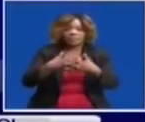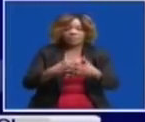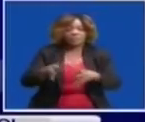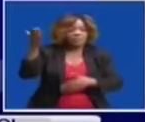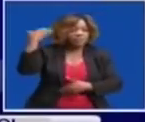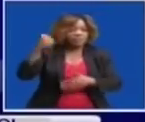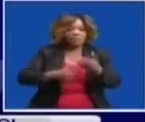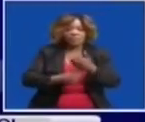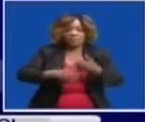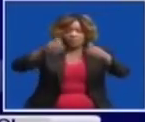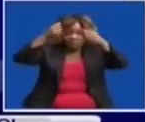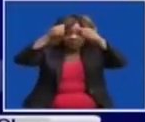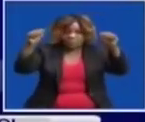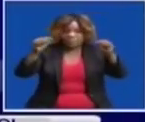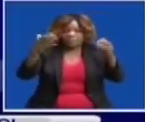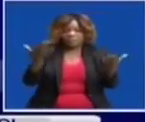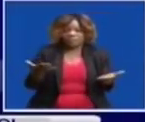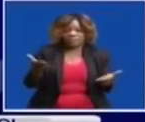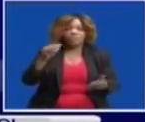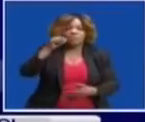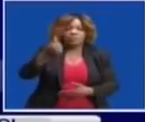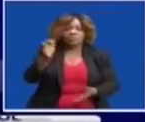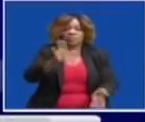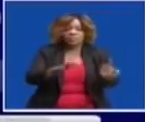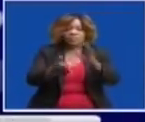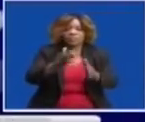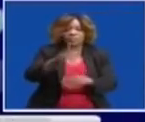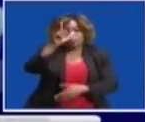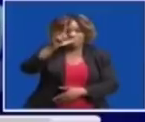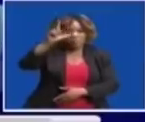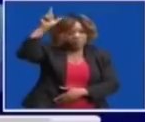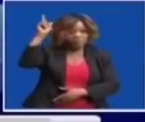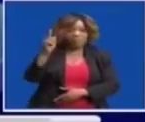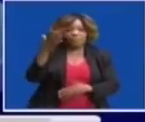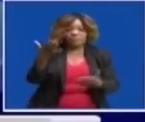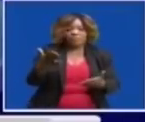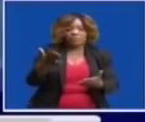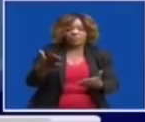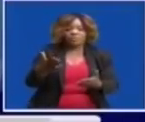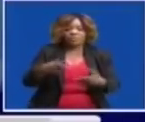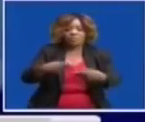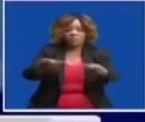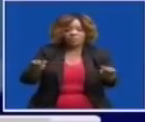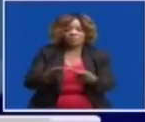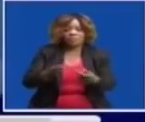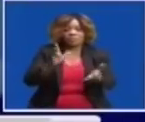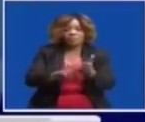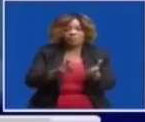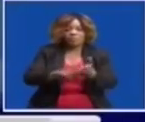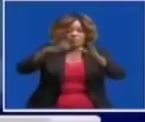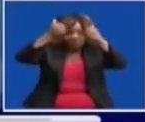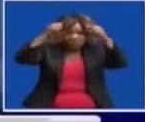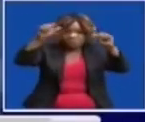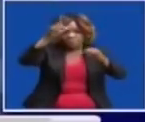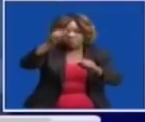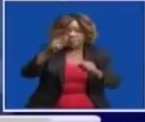Former Vice President Lupando Mwape will be buried tomorrow at the Leopard Zoo Memorial Park in Lusaka. President Edgar Lungu